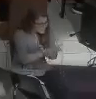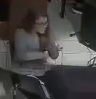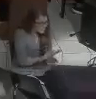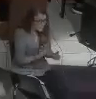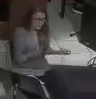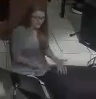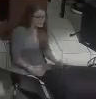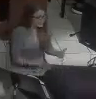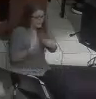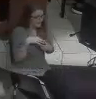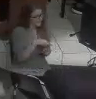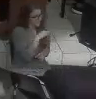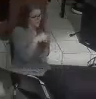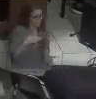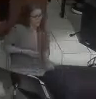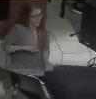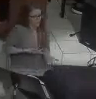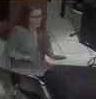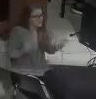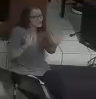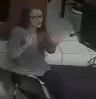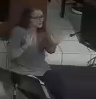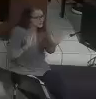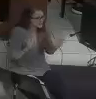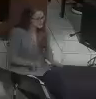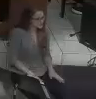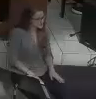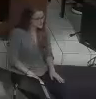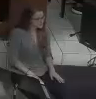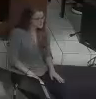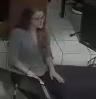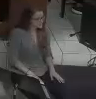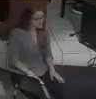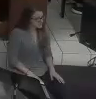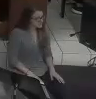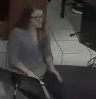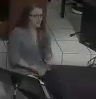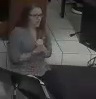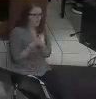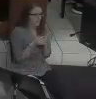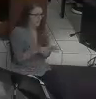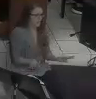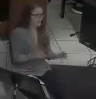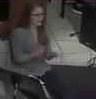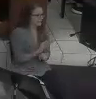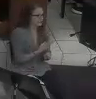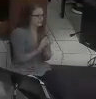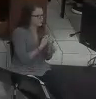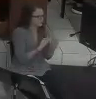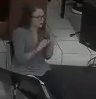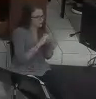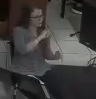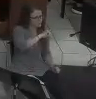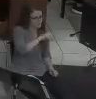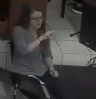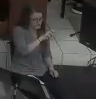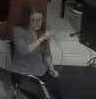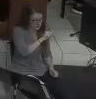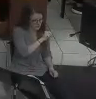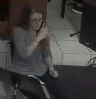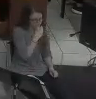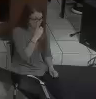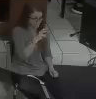Spirit that is in us. I love a phrase used by Jamie Clark Soles, a theologian. He says it's not the